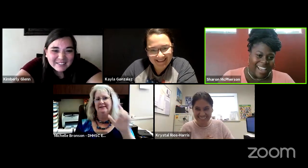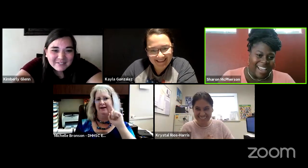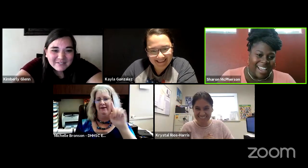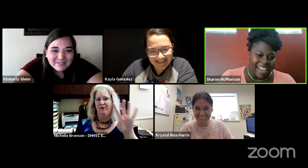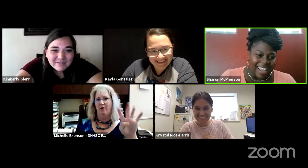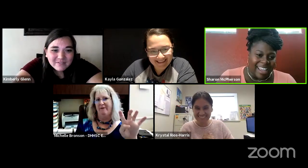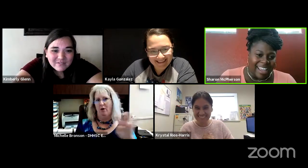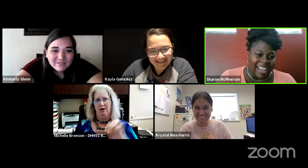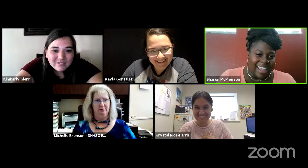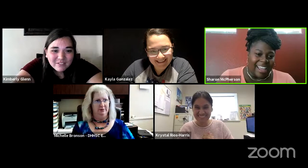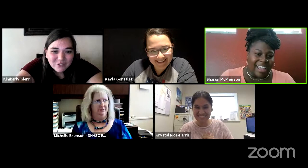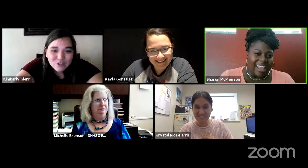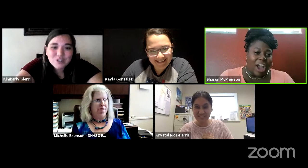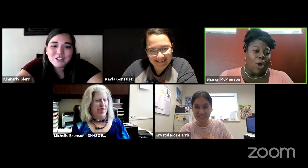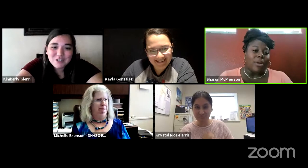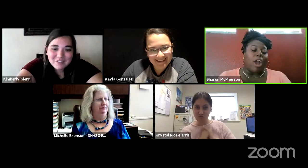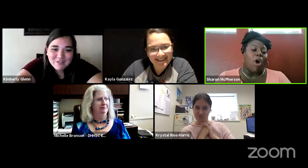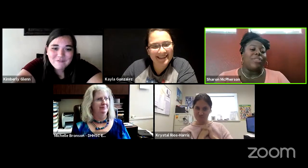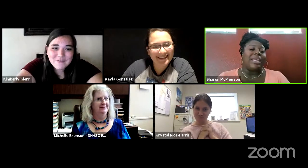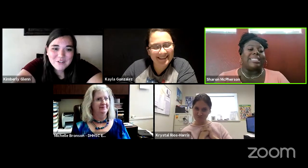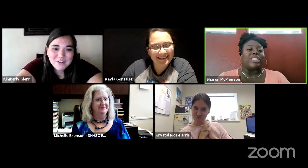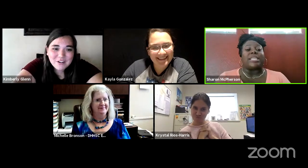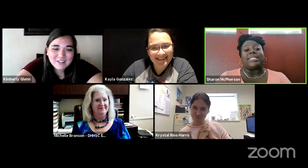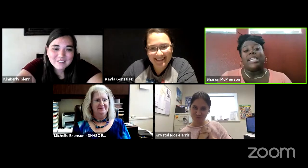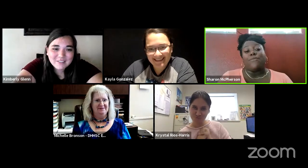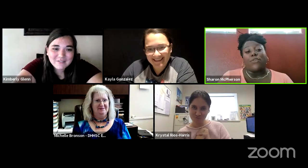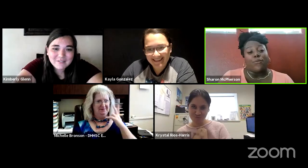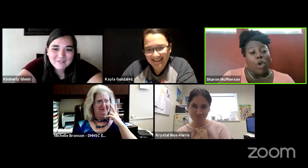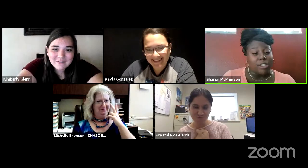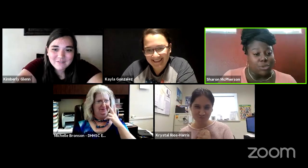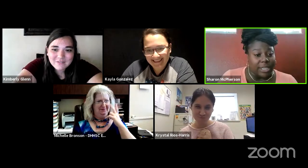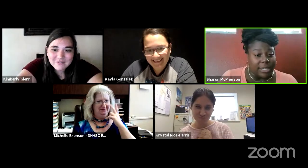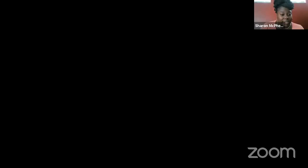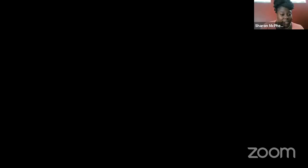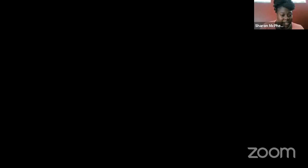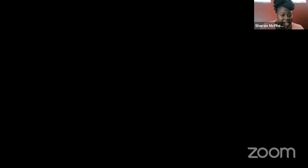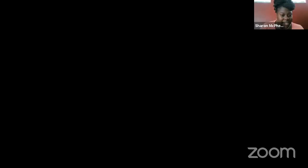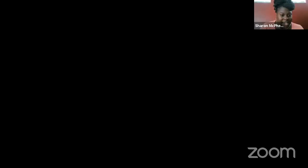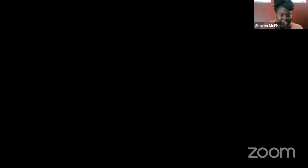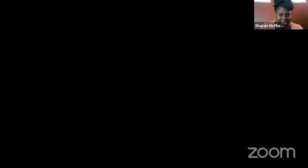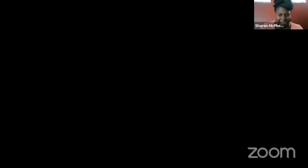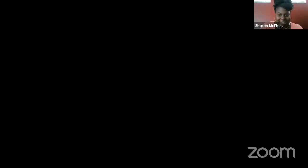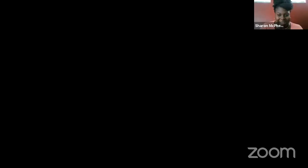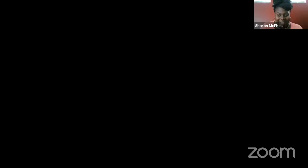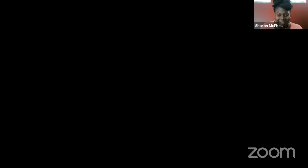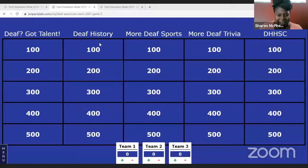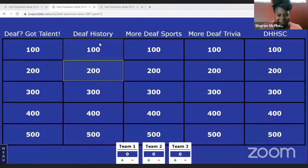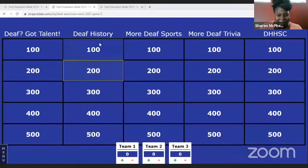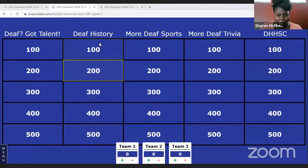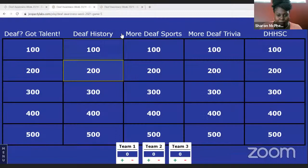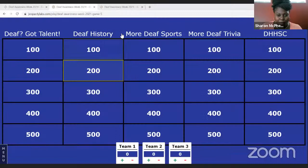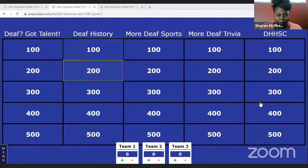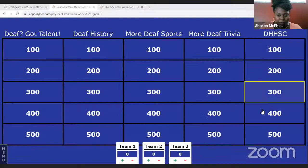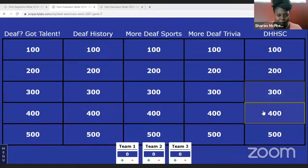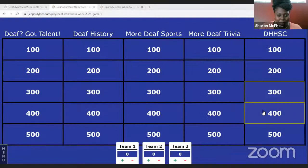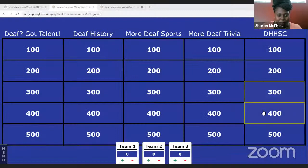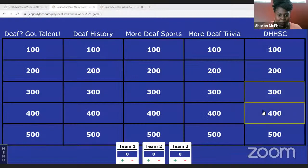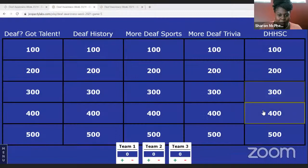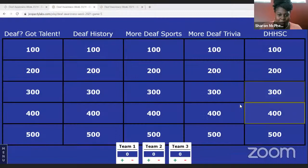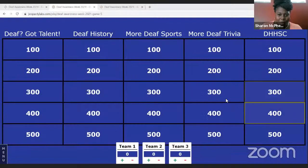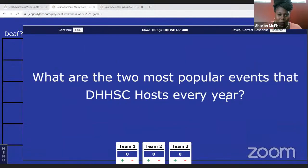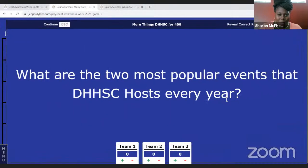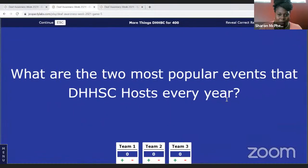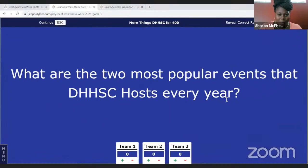Okay, all things DHHSC for 400. Let's see.